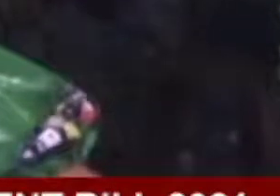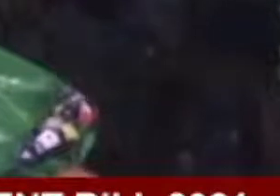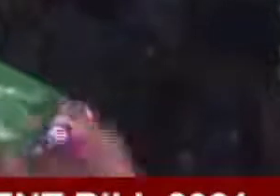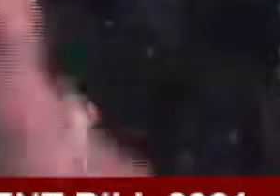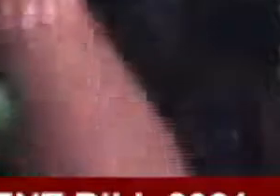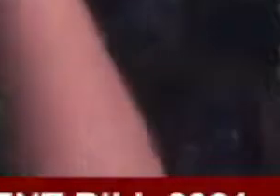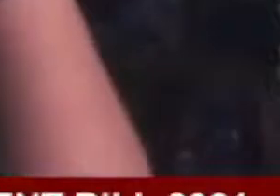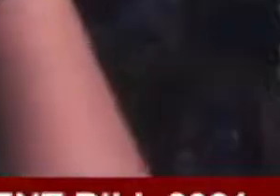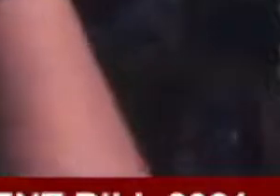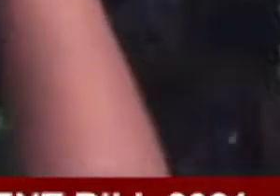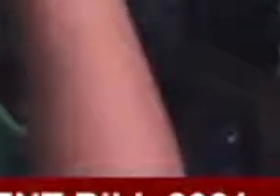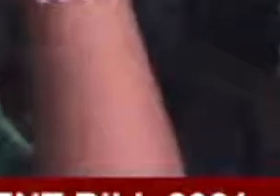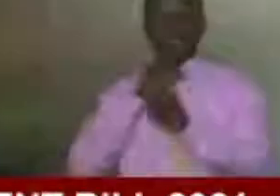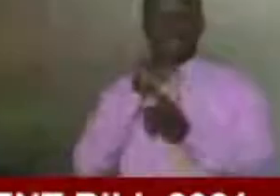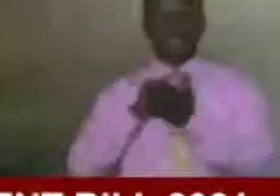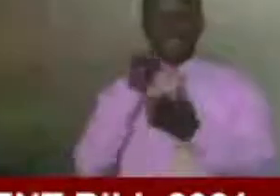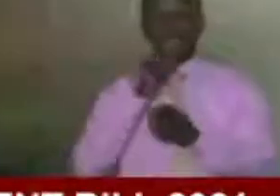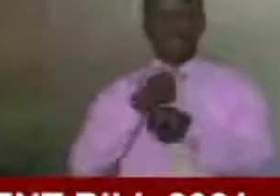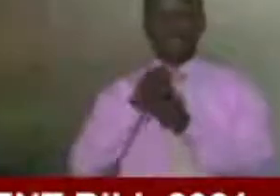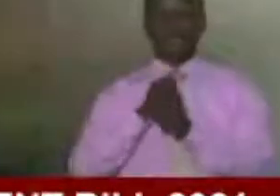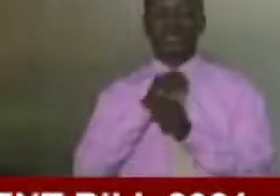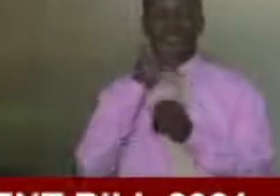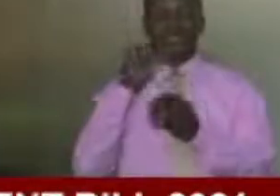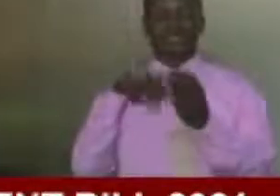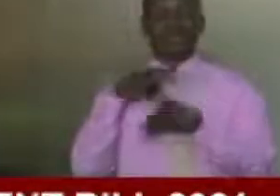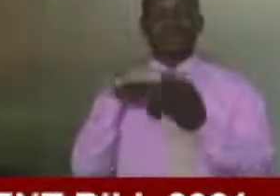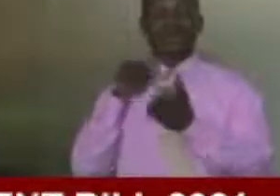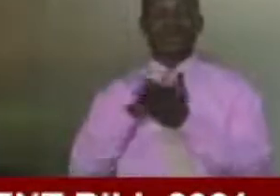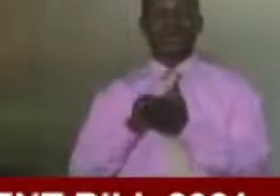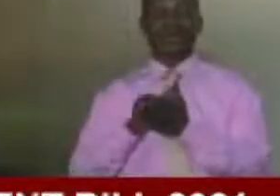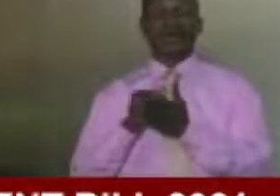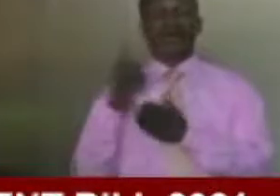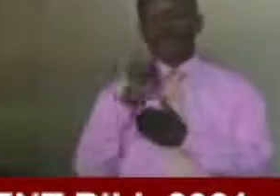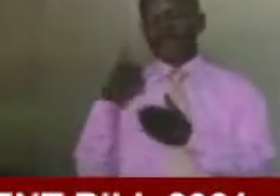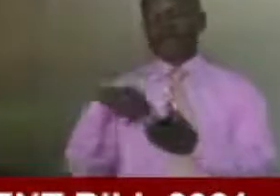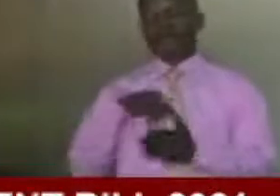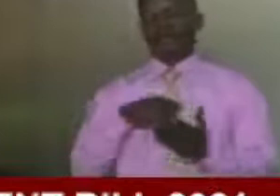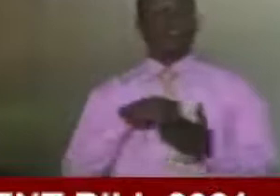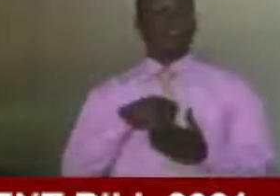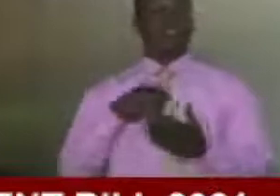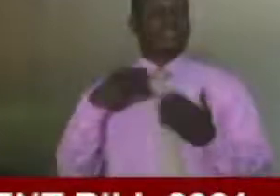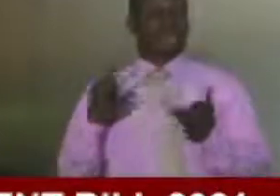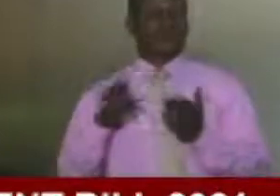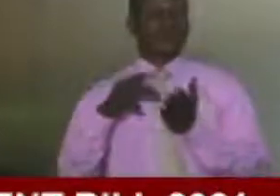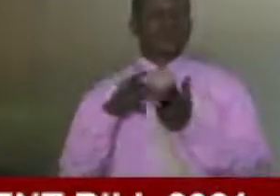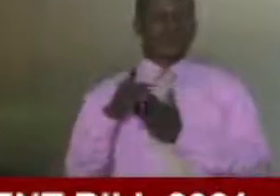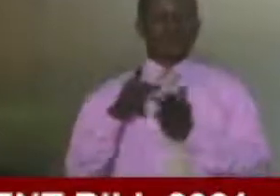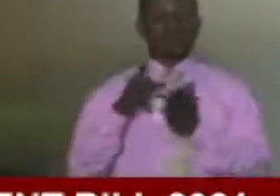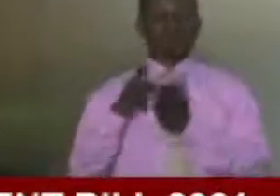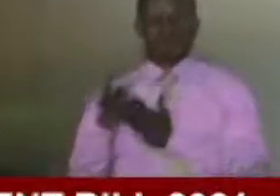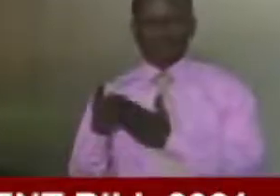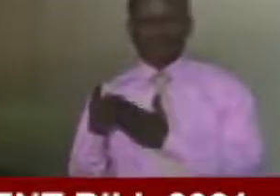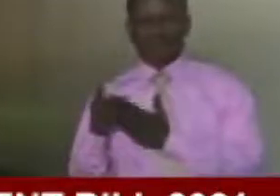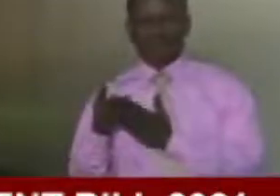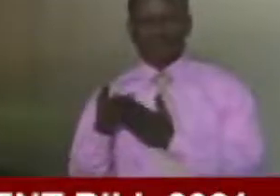I'm making is that we shouldn't box ourselves into a situation where we now play to the hands of those. Like